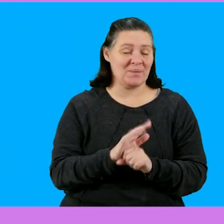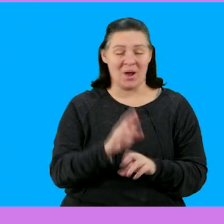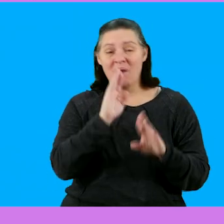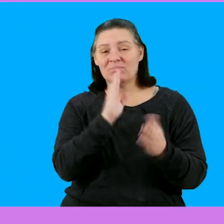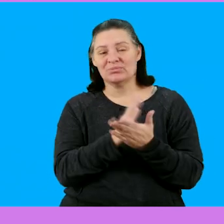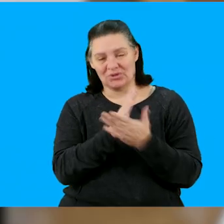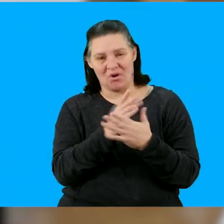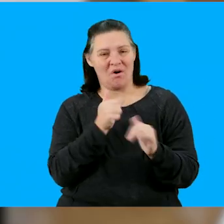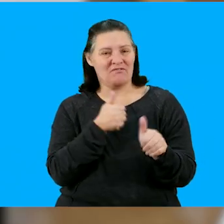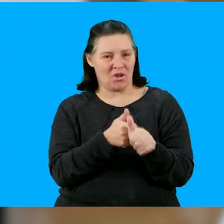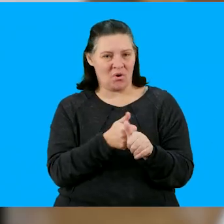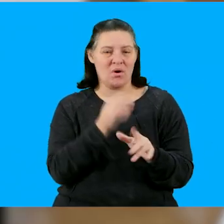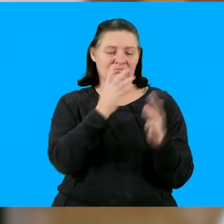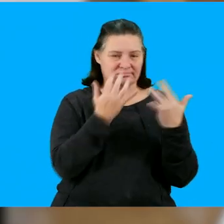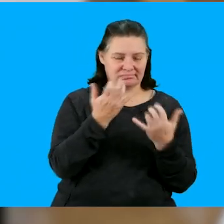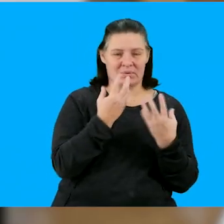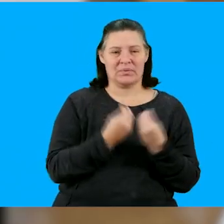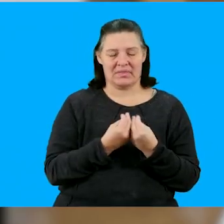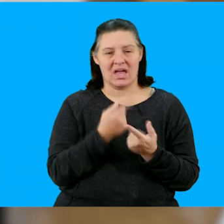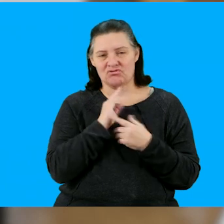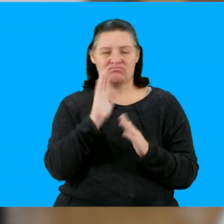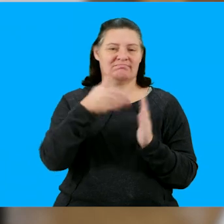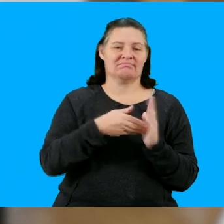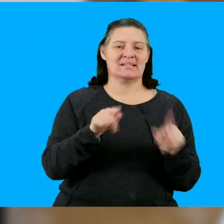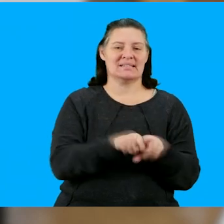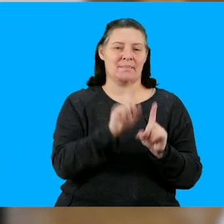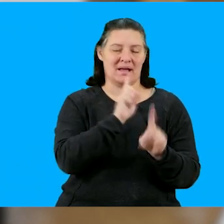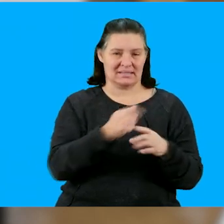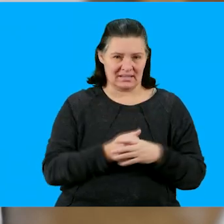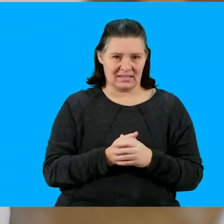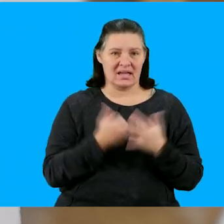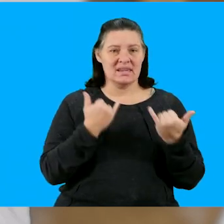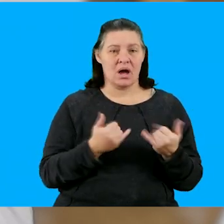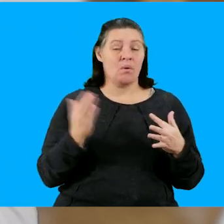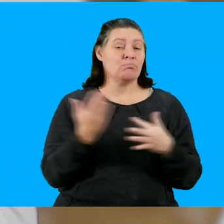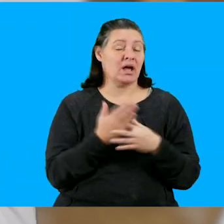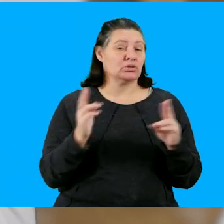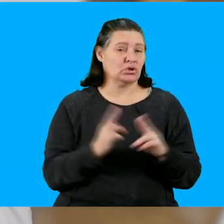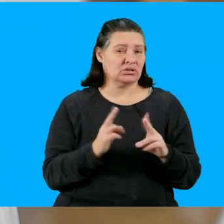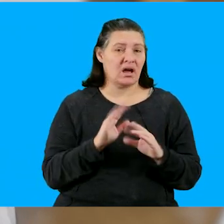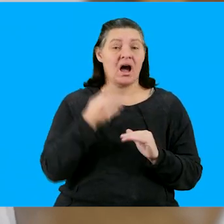you followed with me, you did the calculations with me, and you also arrived at the same answer. Let us quickly take a